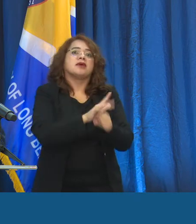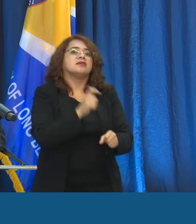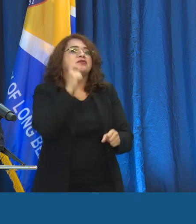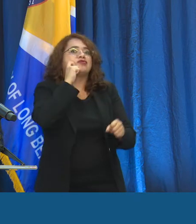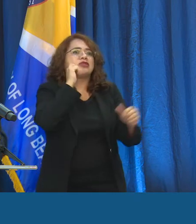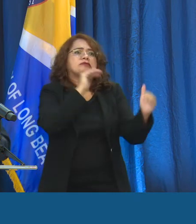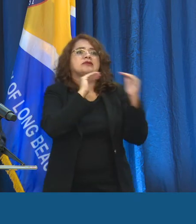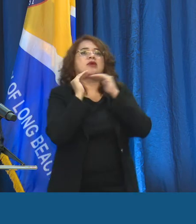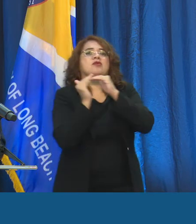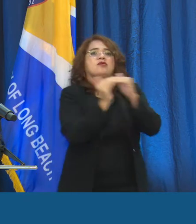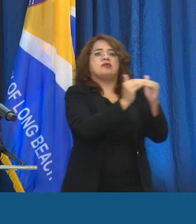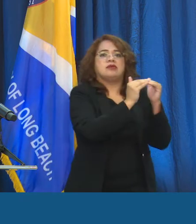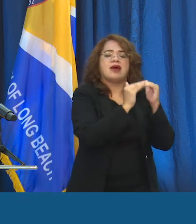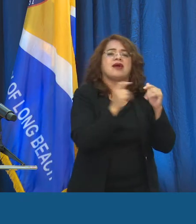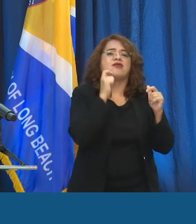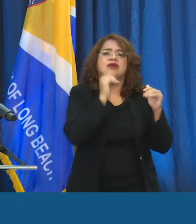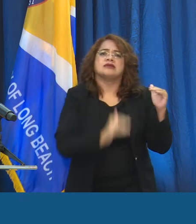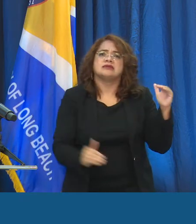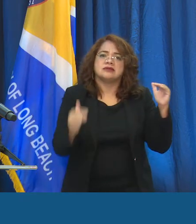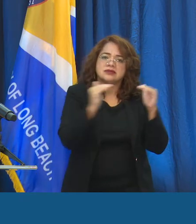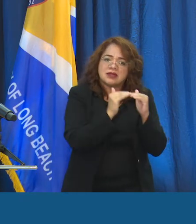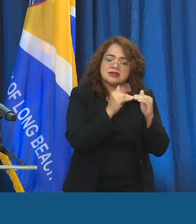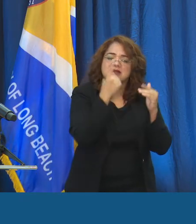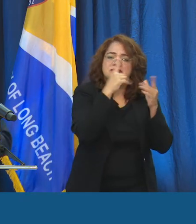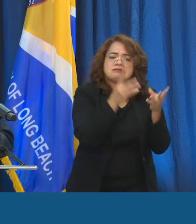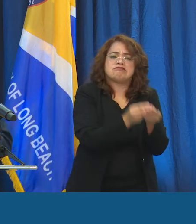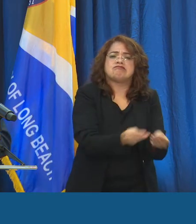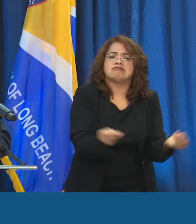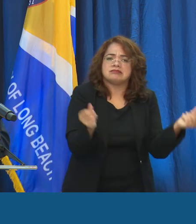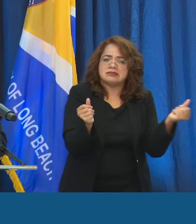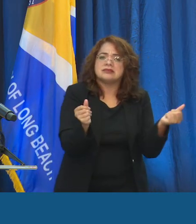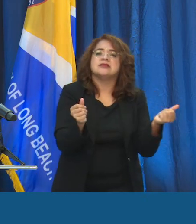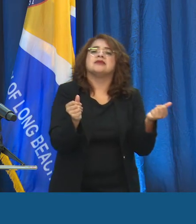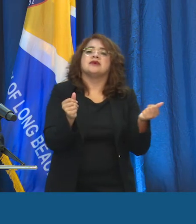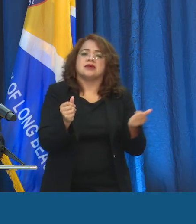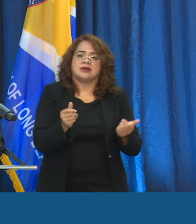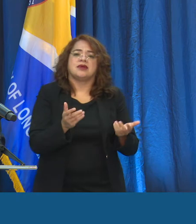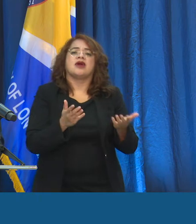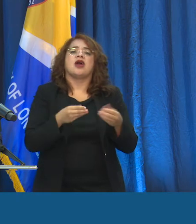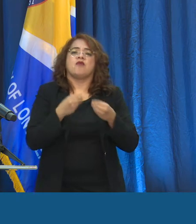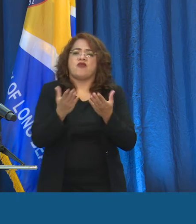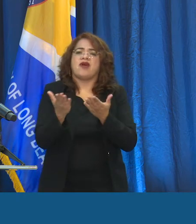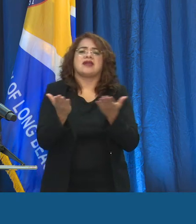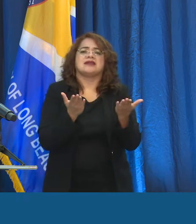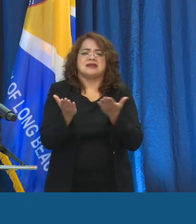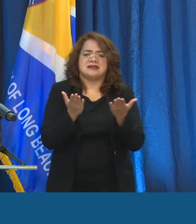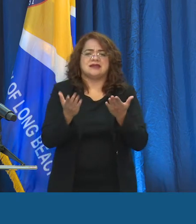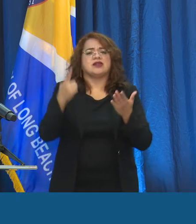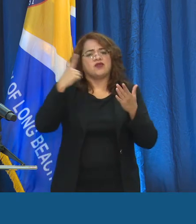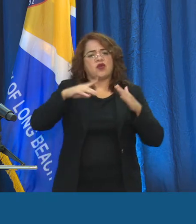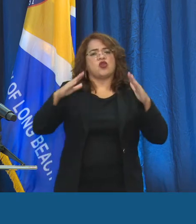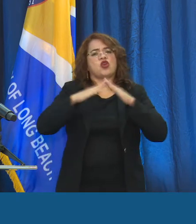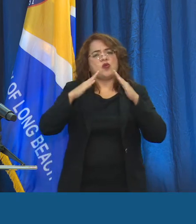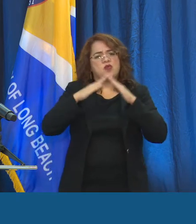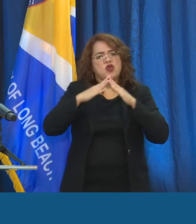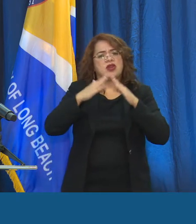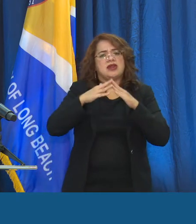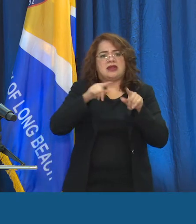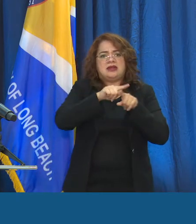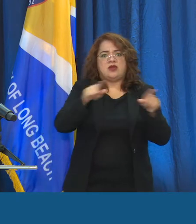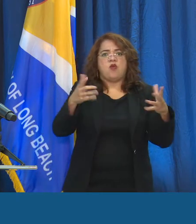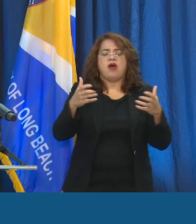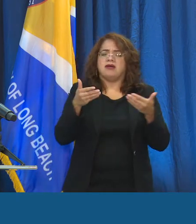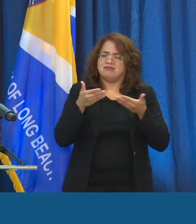services that our community wants and expects. And I have to end by just saying a lot of thank you. I am just constantly impressed